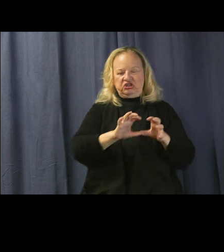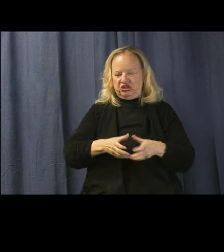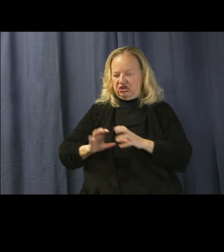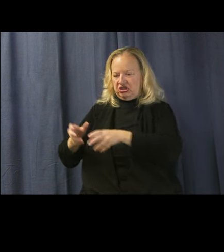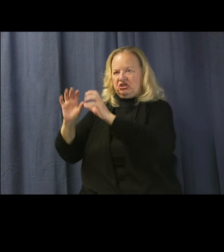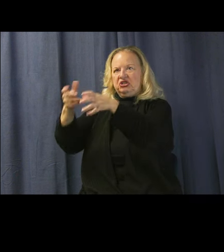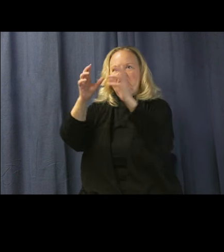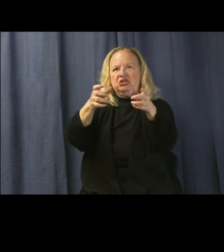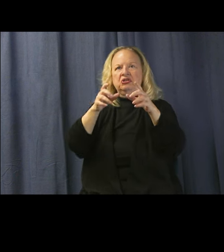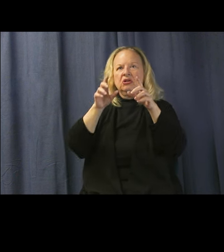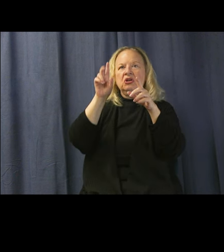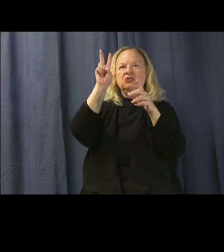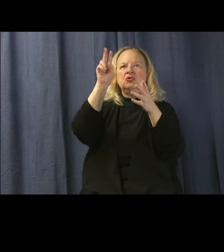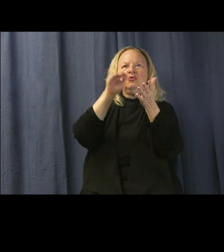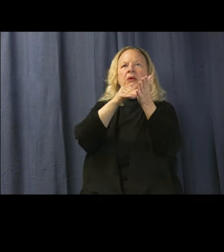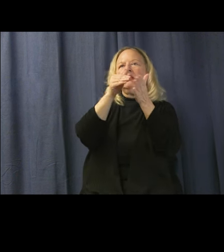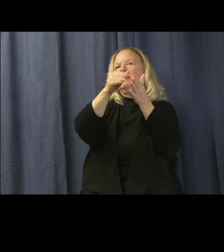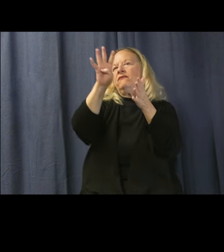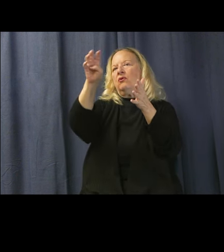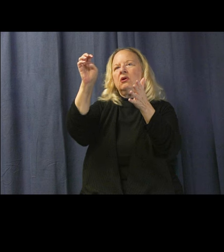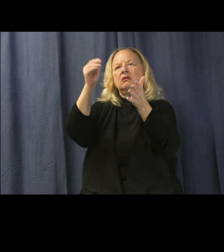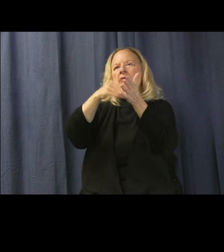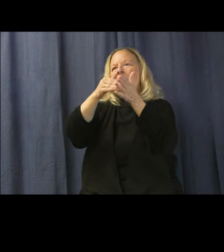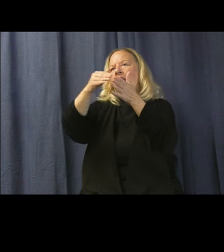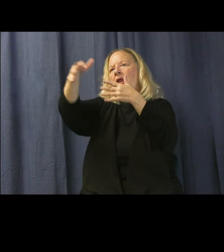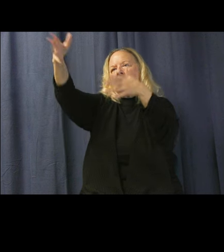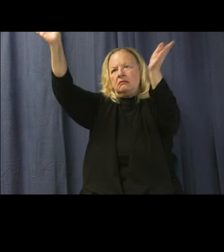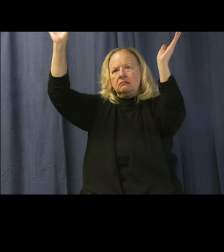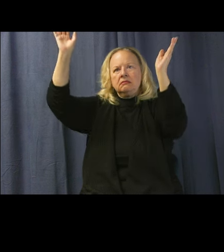2 billion 400 million light years away.